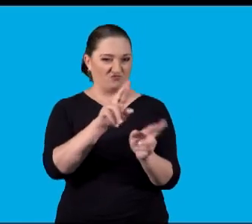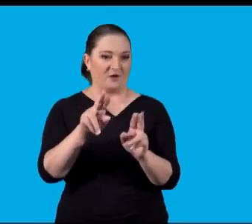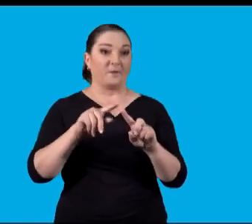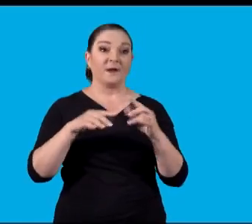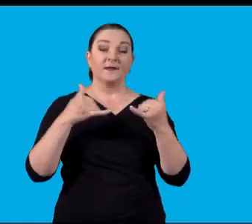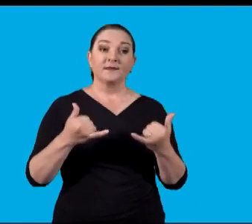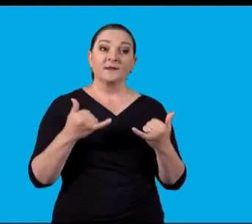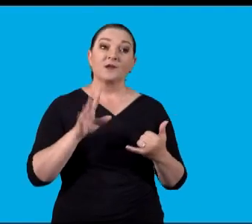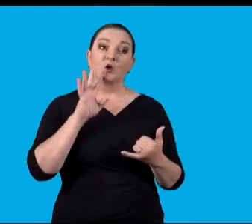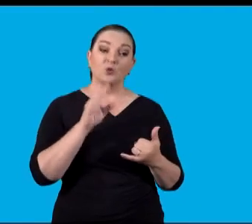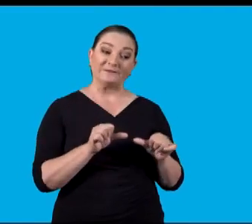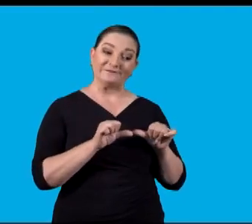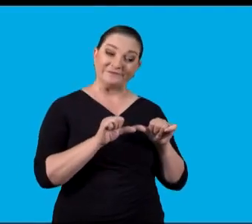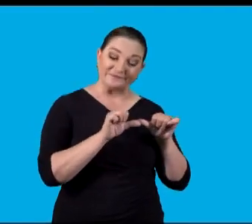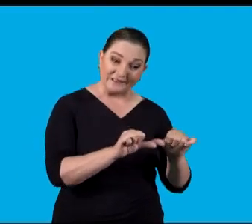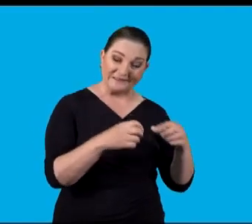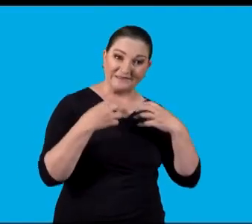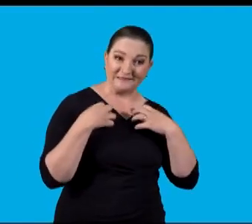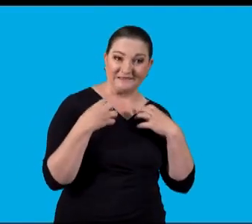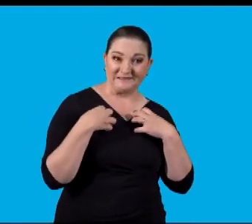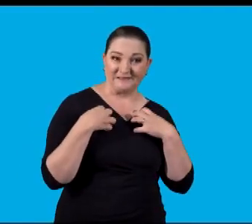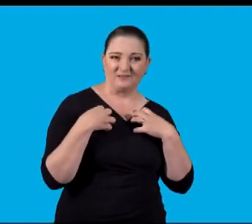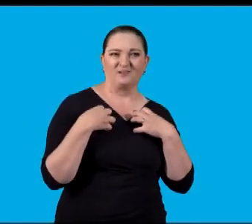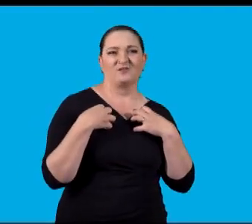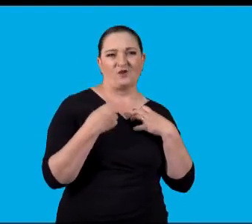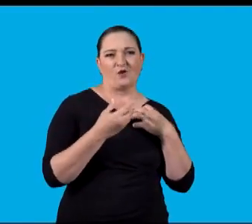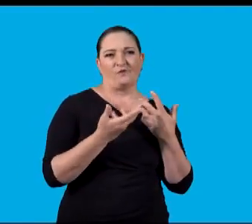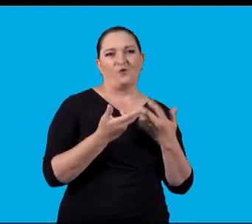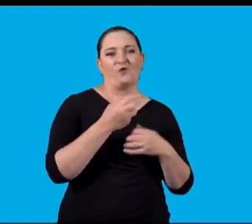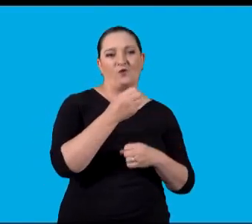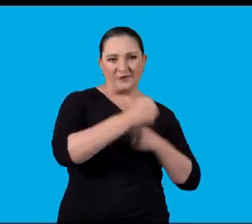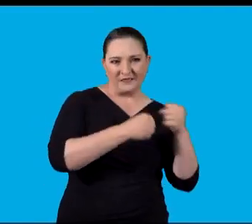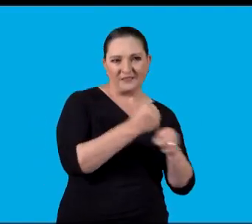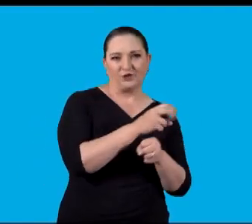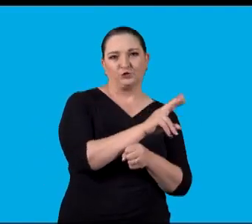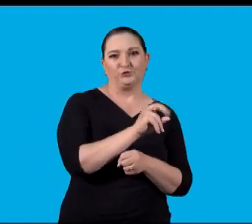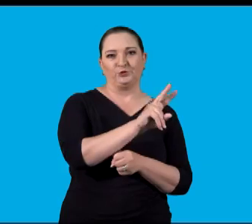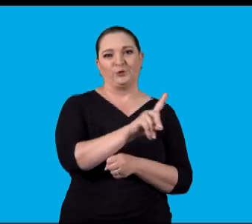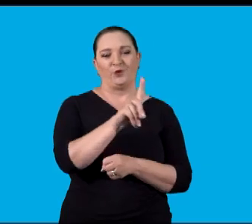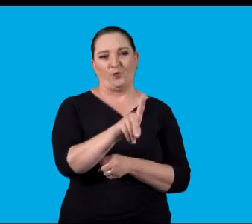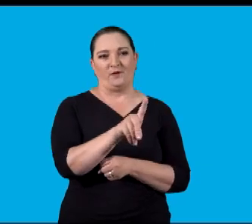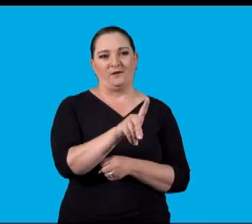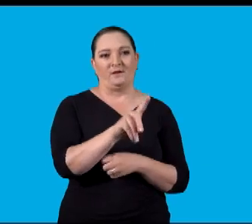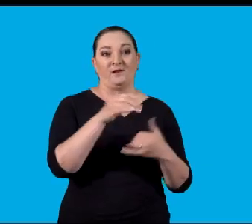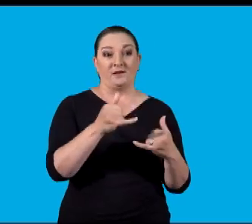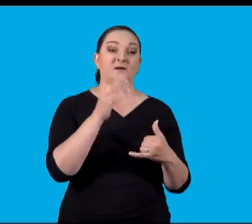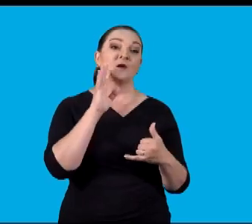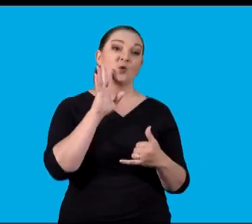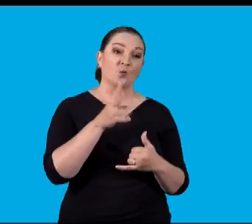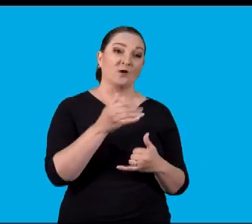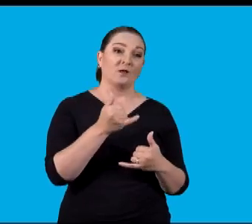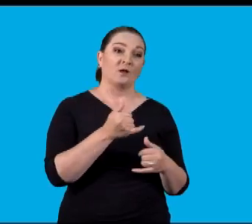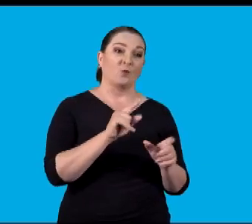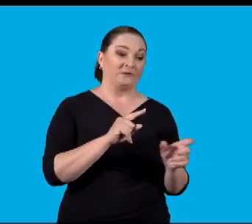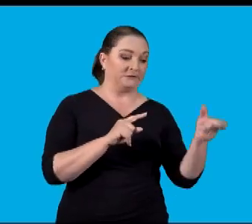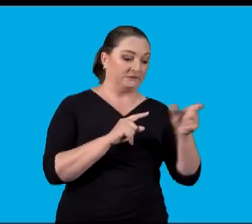to record the fixed asset at carrying value for the year 2021, that is the closing balance. So I'm going to bring it here now.